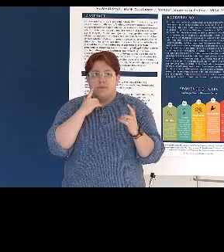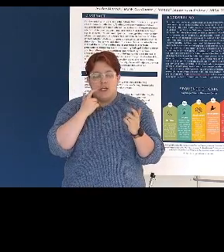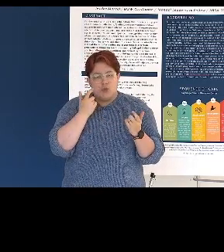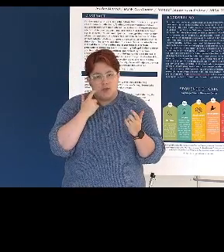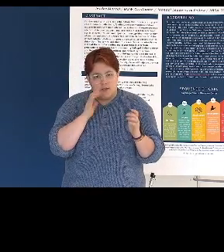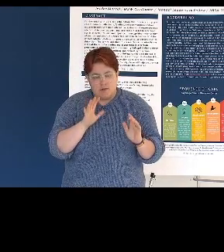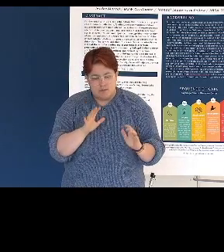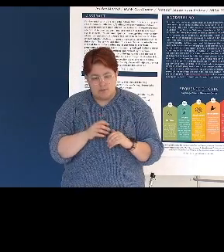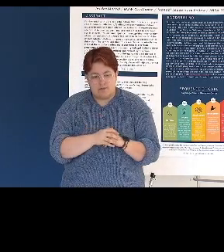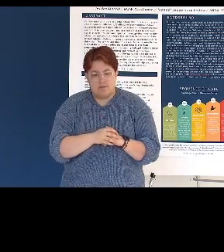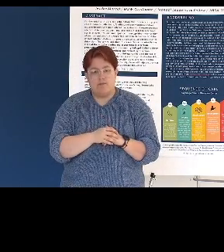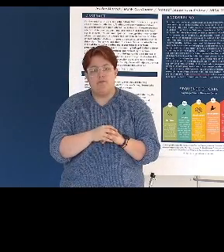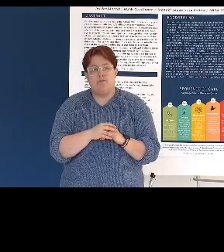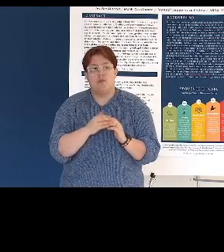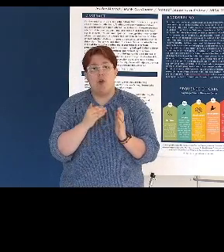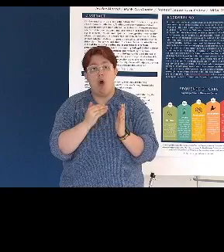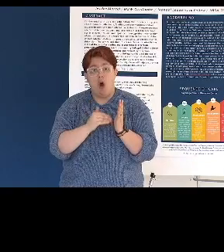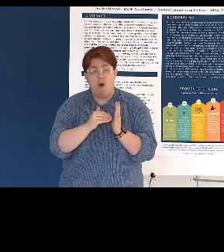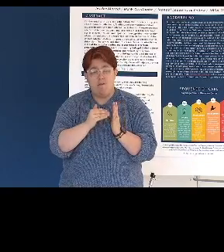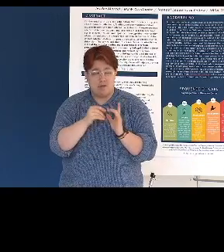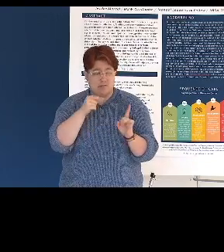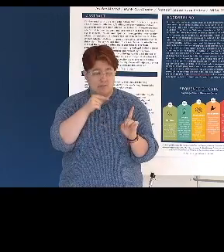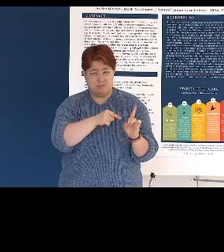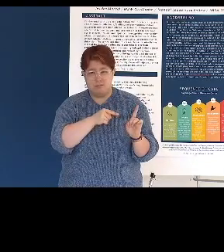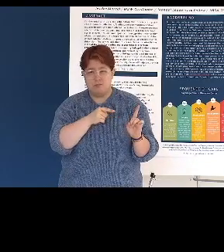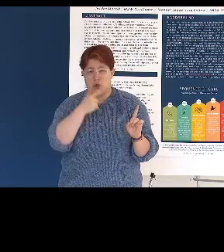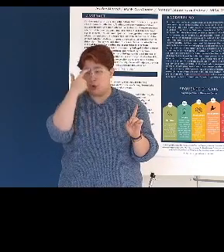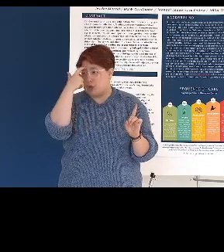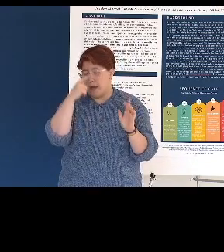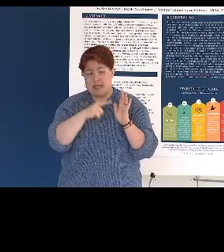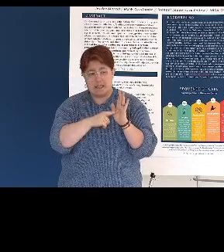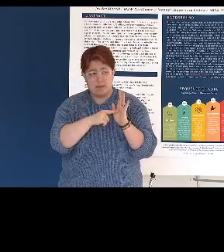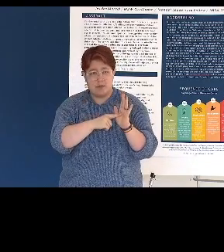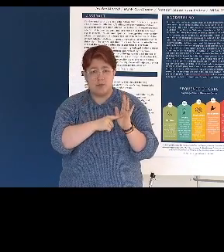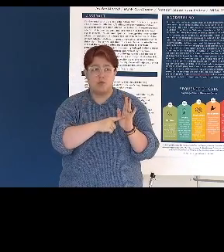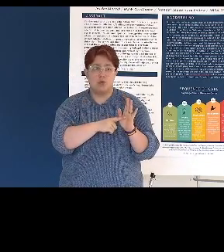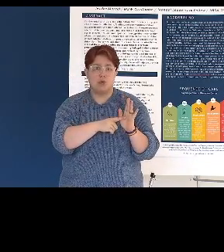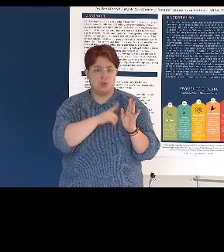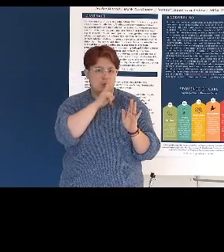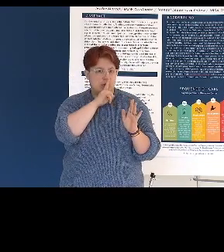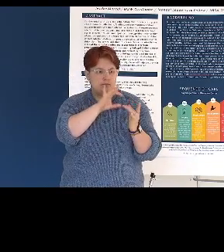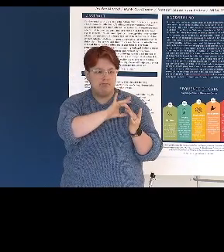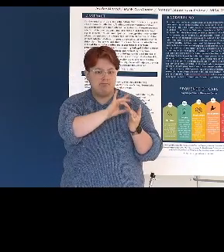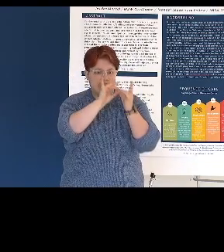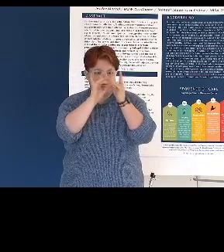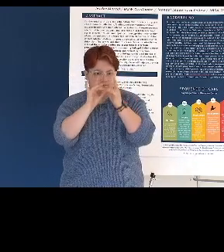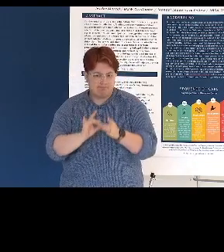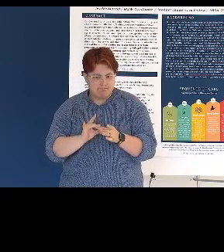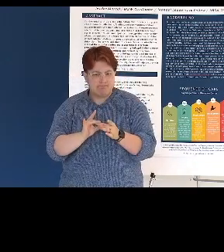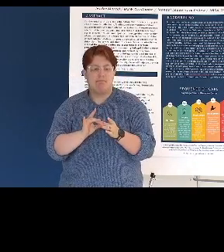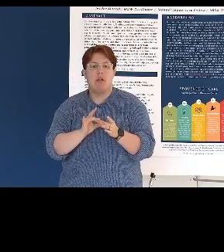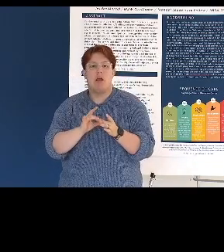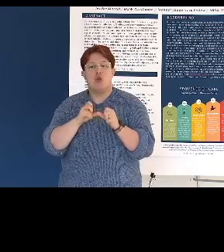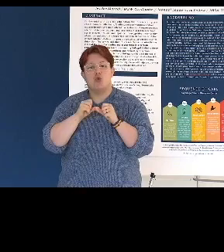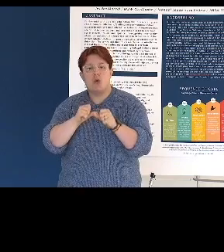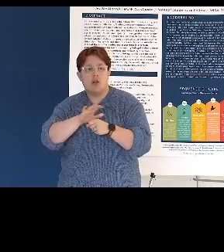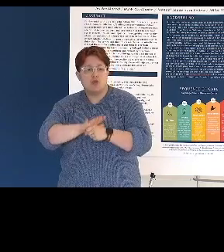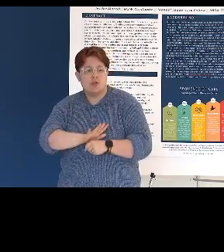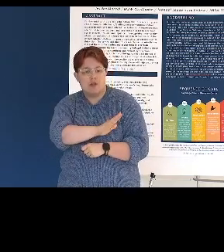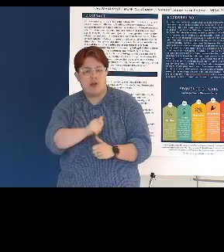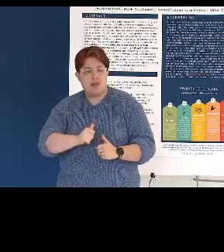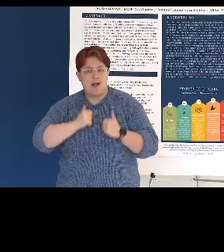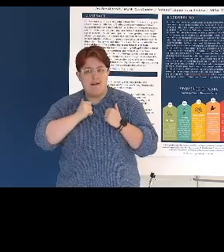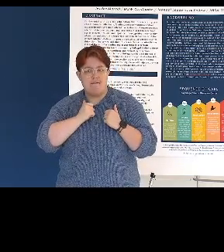that oftentimes these traumatic symptoms that are directly tied to these chronic toxic stressors in their lives do not